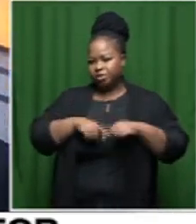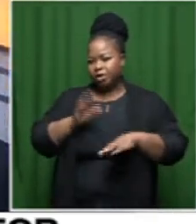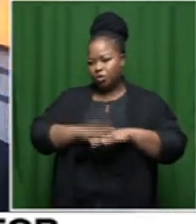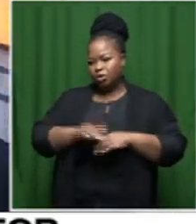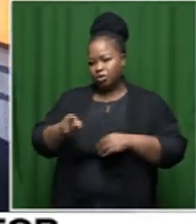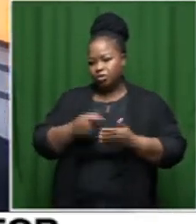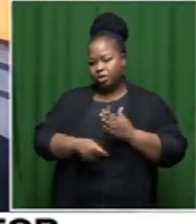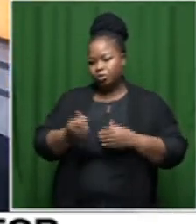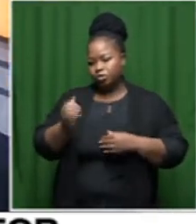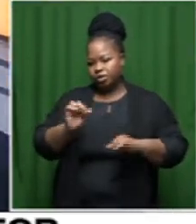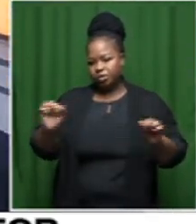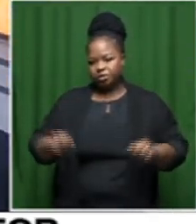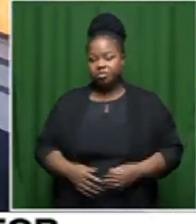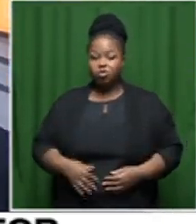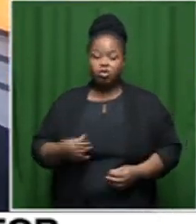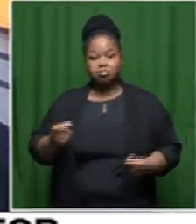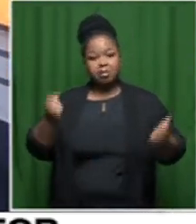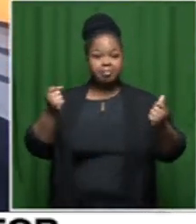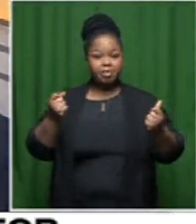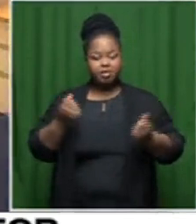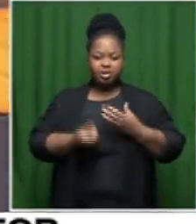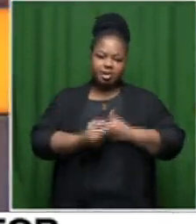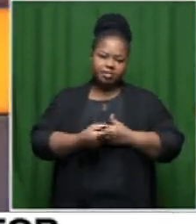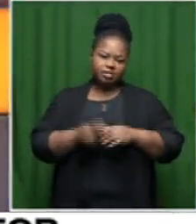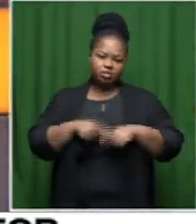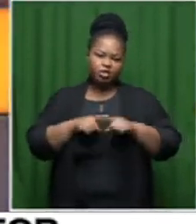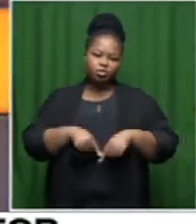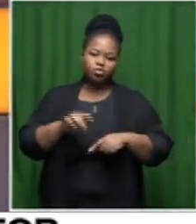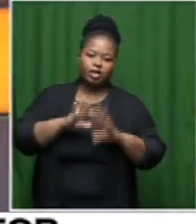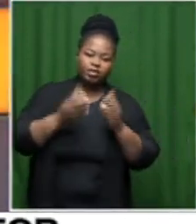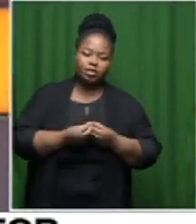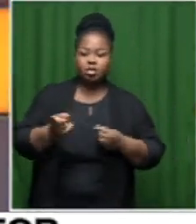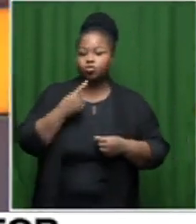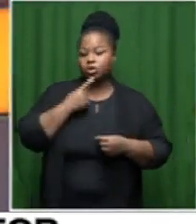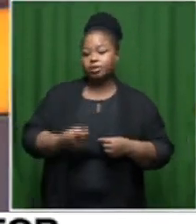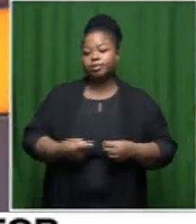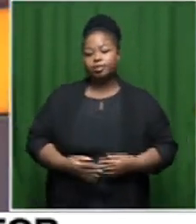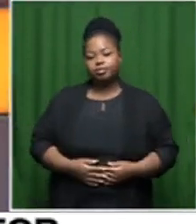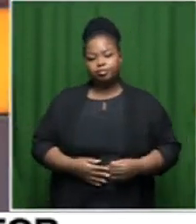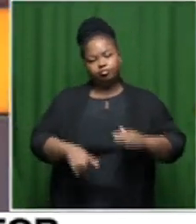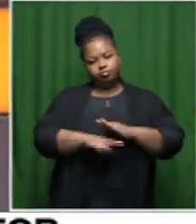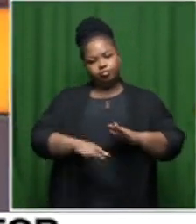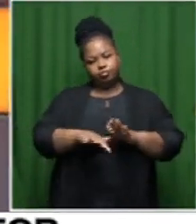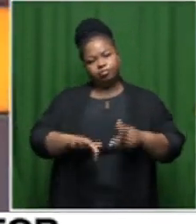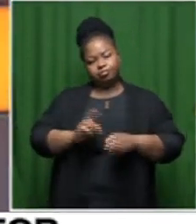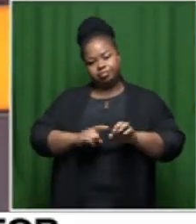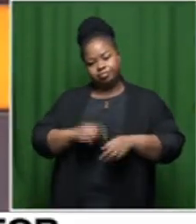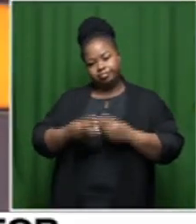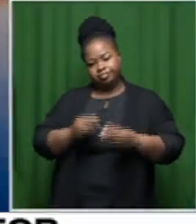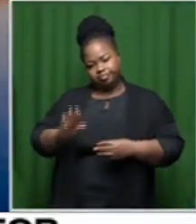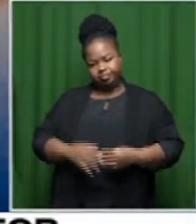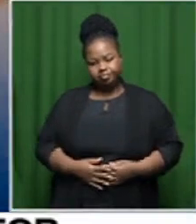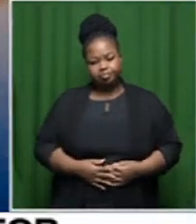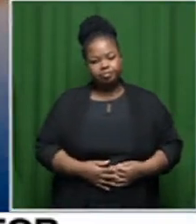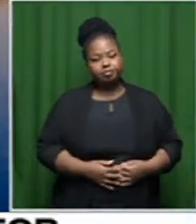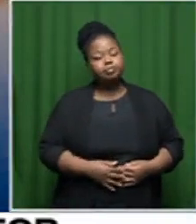to price their work? Or they just do it arbitrarily, of course, basing it on some of the elements you've pointed out, like the location and the quality of the work?